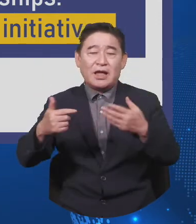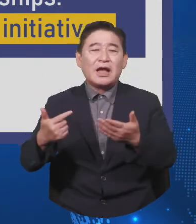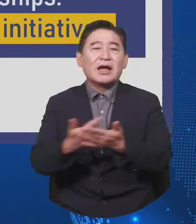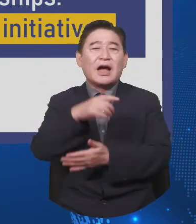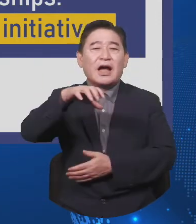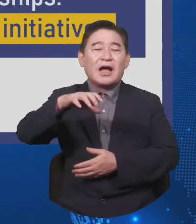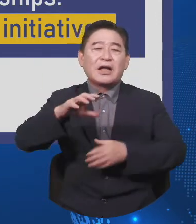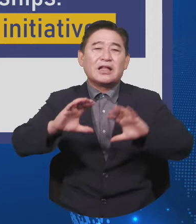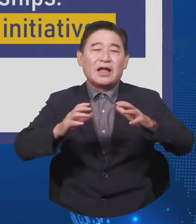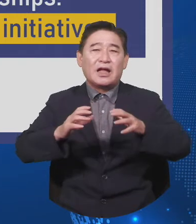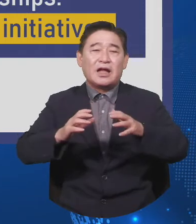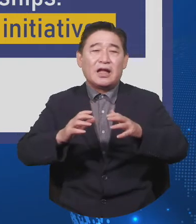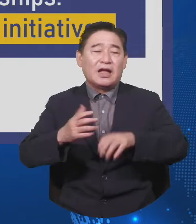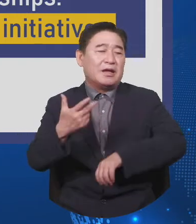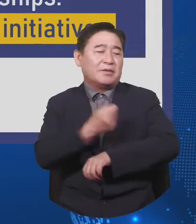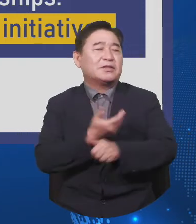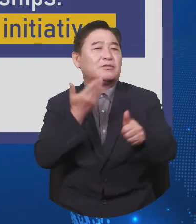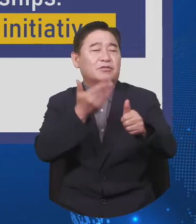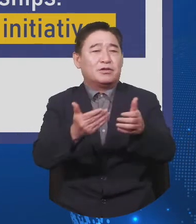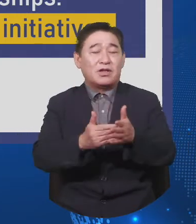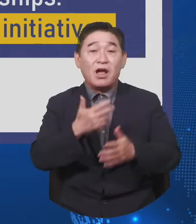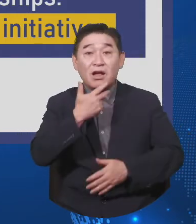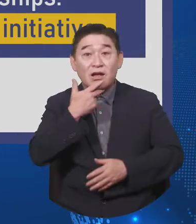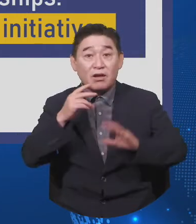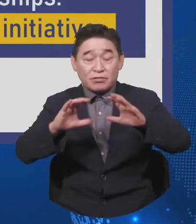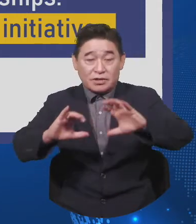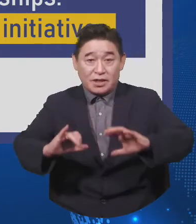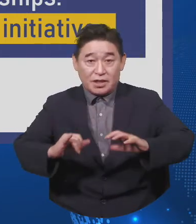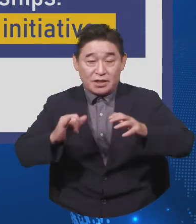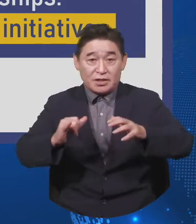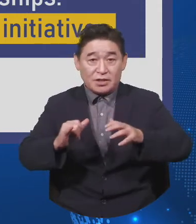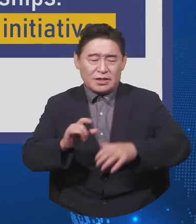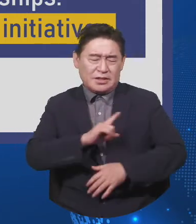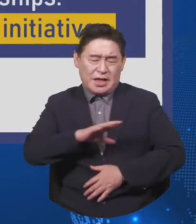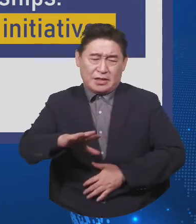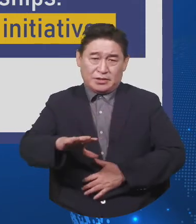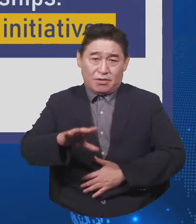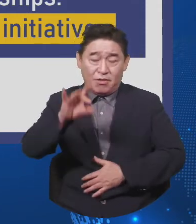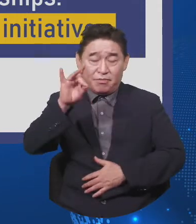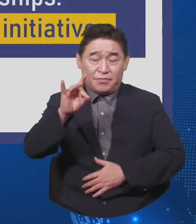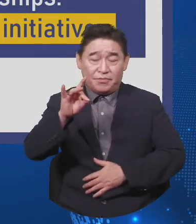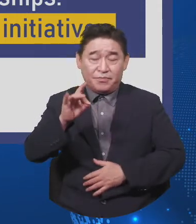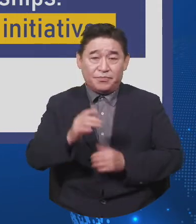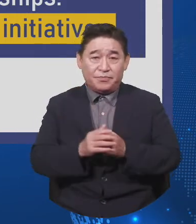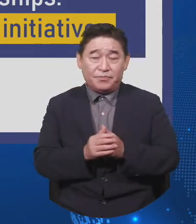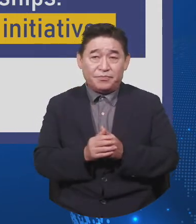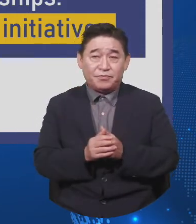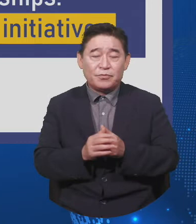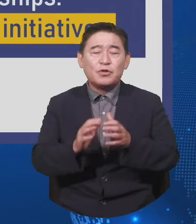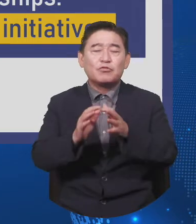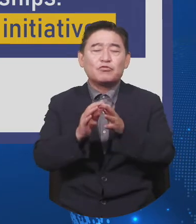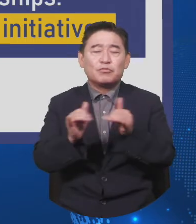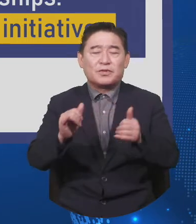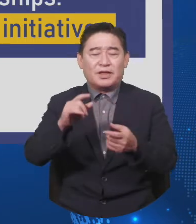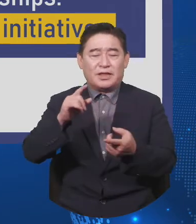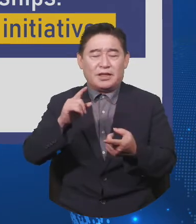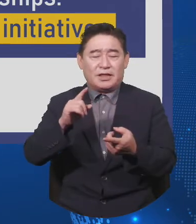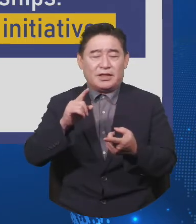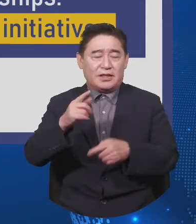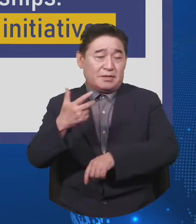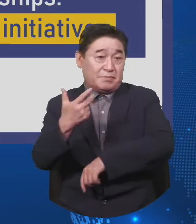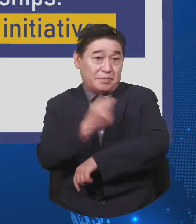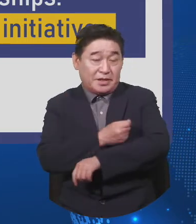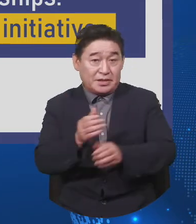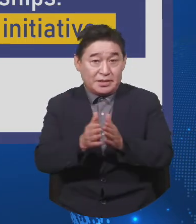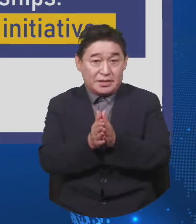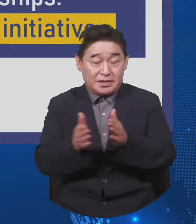the first country in the world to start a mass vaccination campaign. And it reached 100 countries